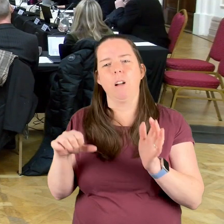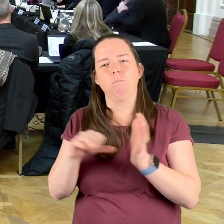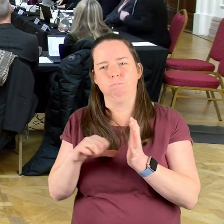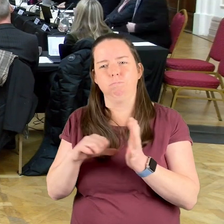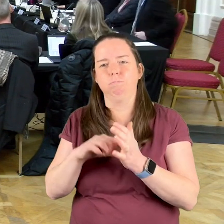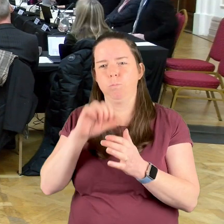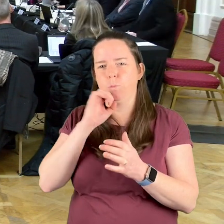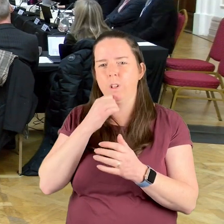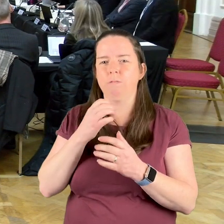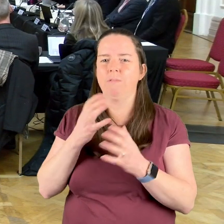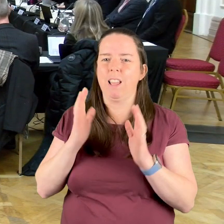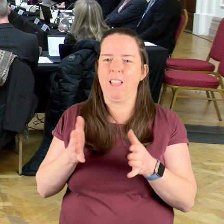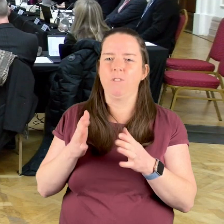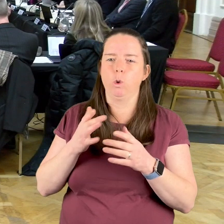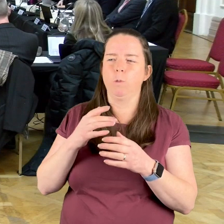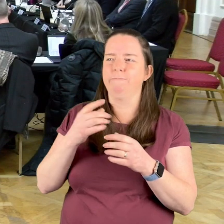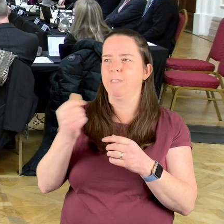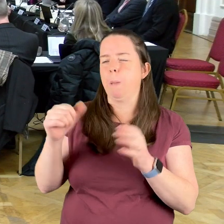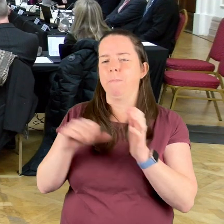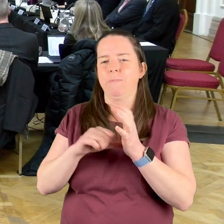to be difficult, and we are going to have to make some really difficult decisions, I think.